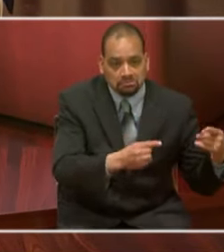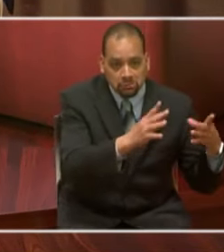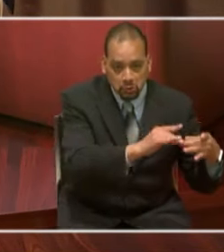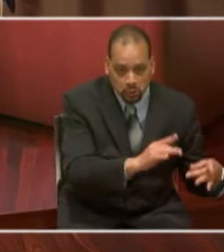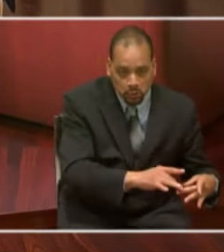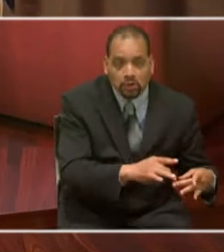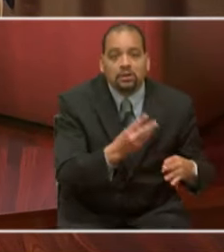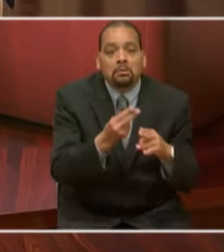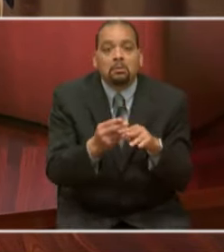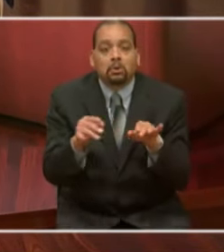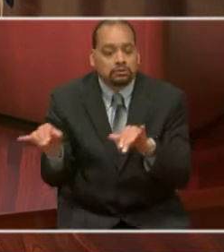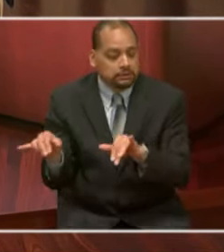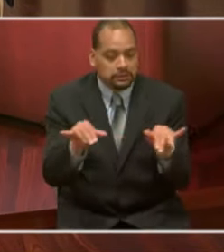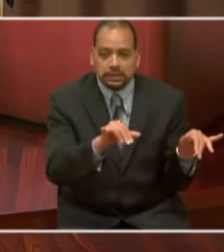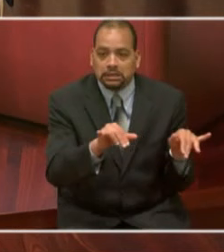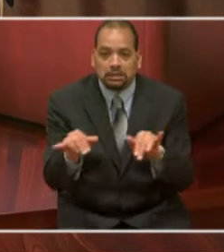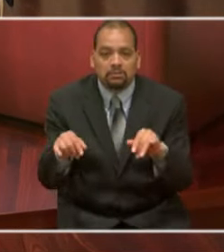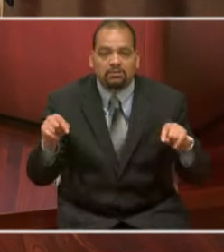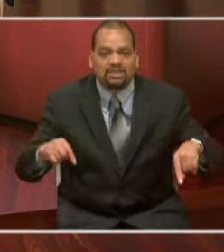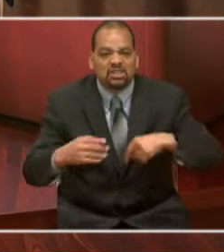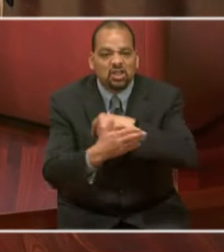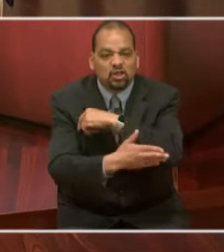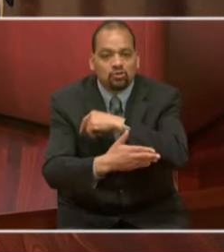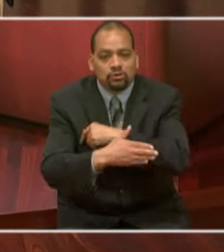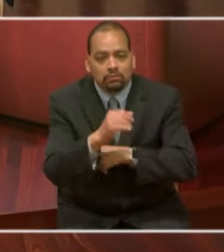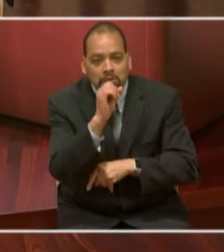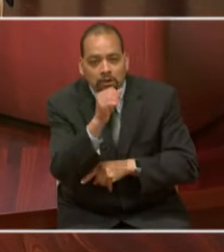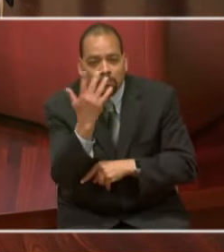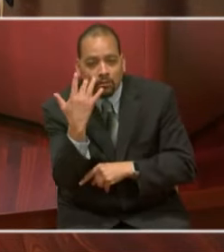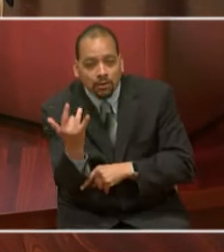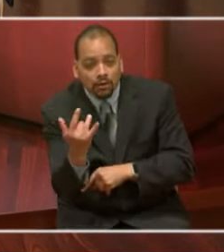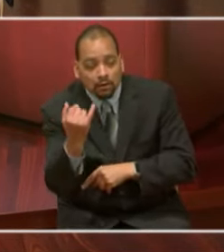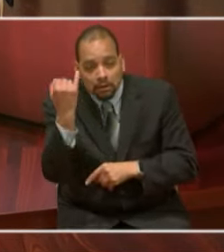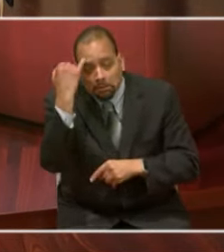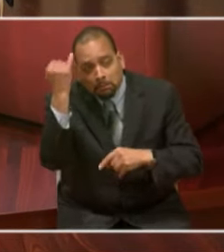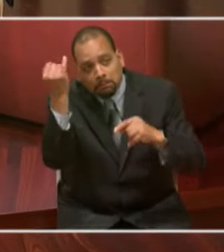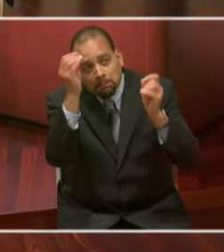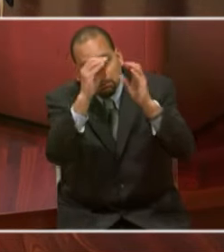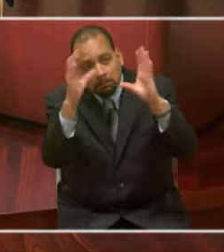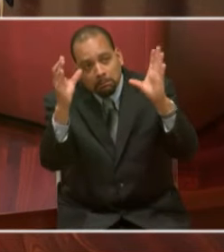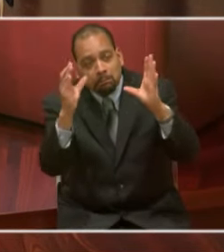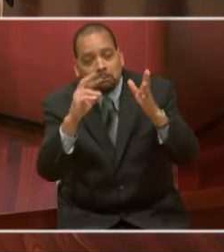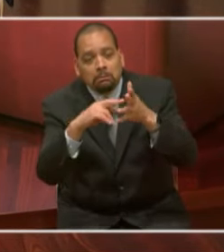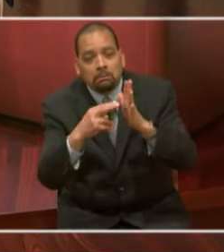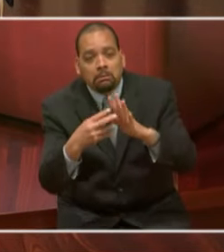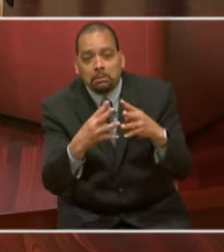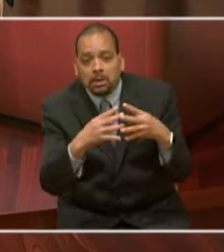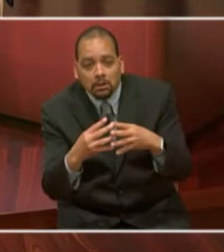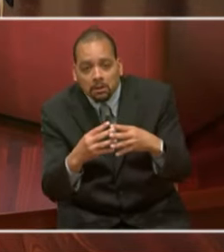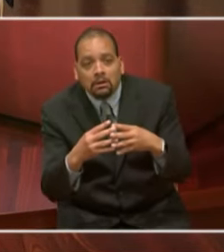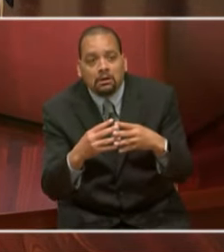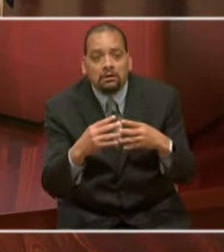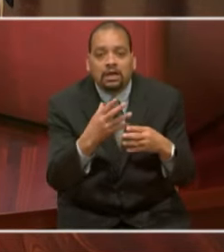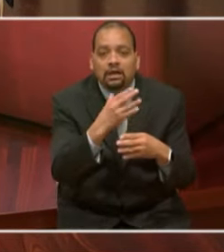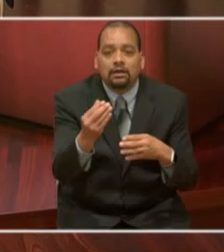the 60s, late 60s, early 60s, we did talk, we did